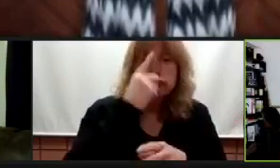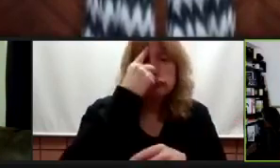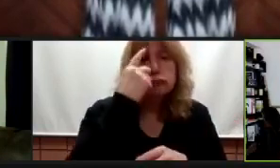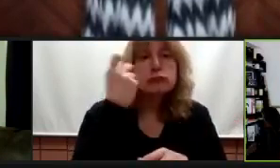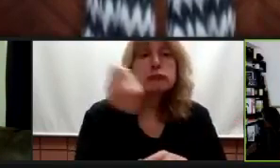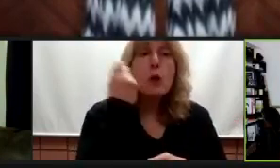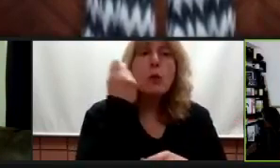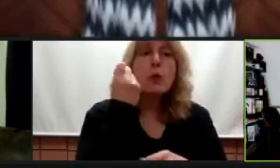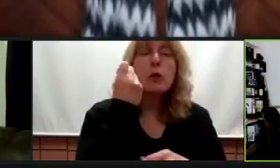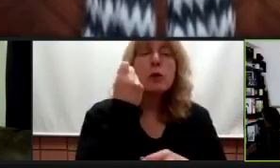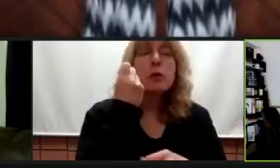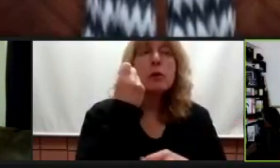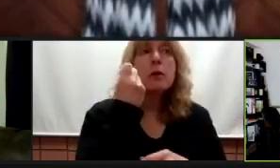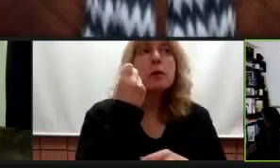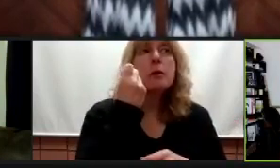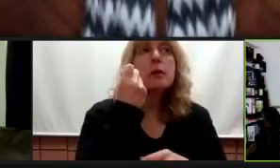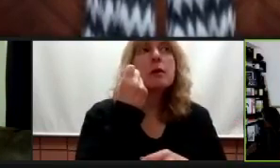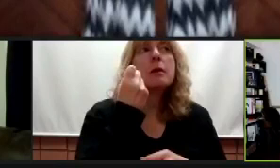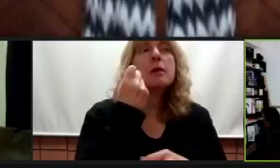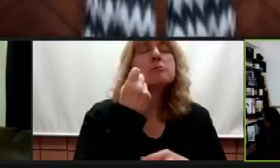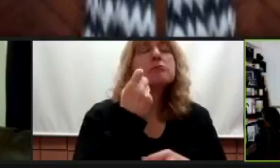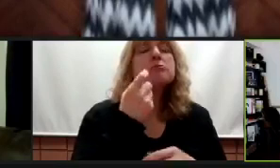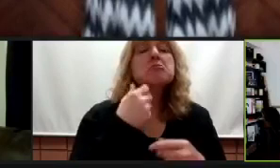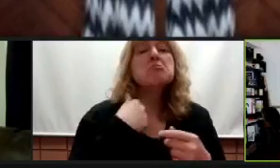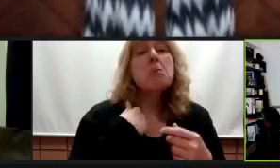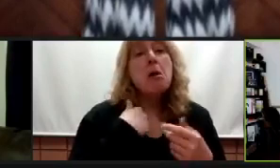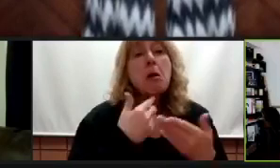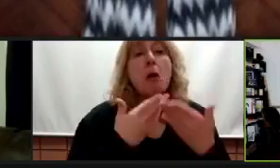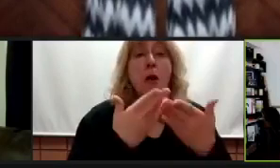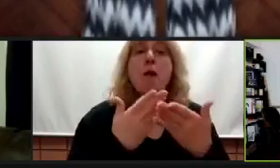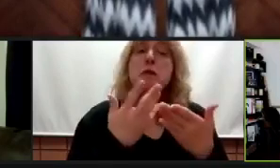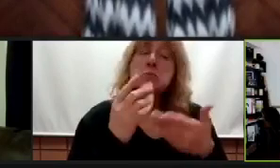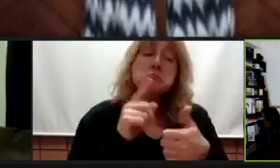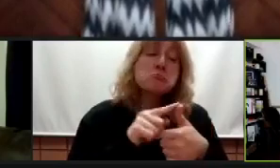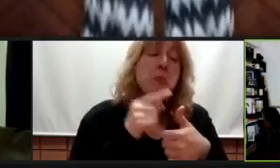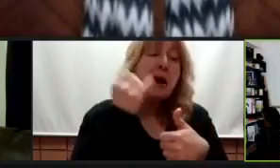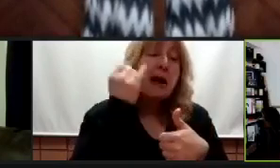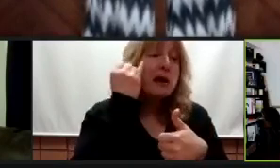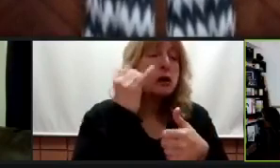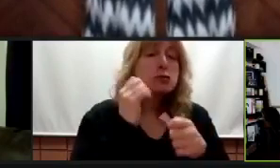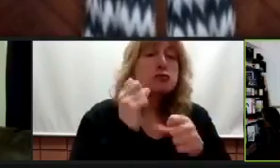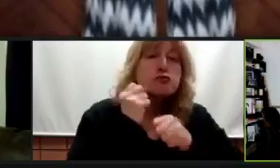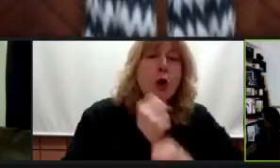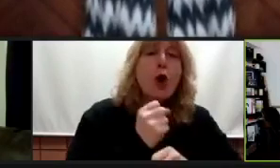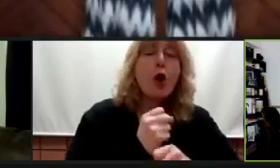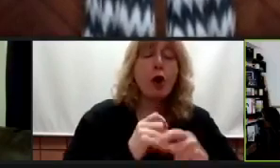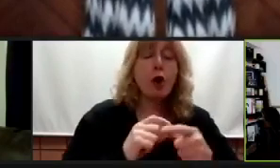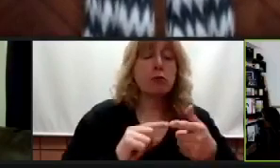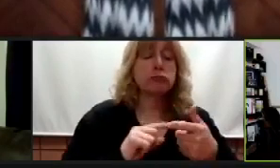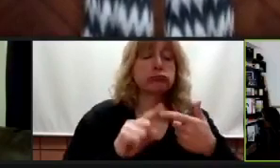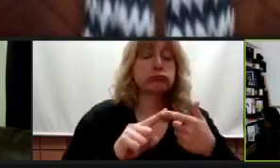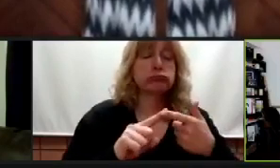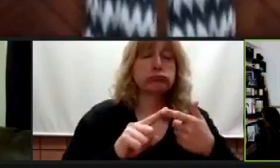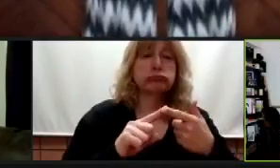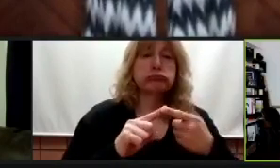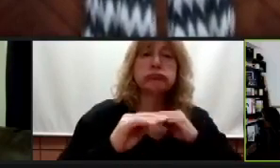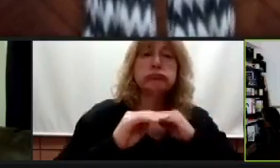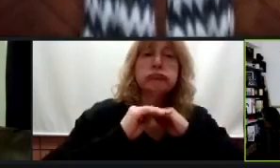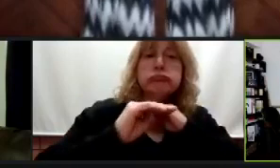breath? I've offered a few thoughts, being strong, or stable,